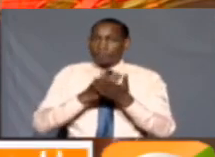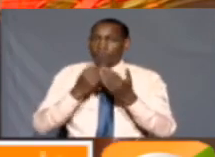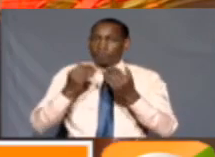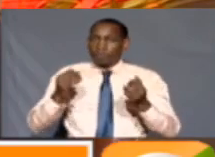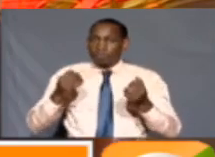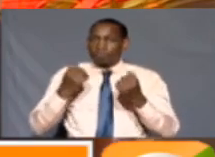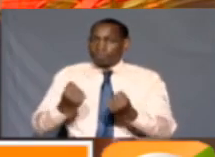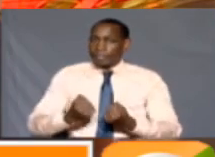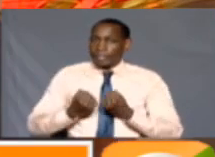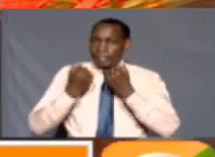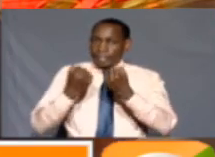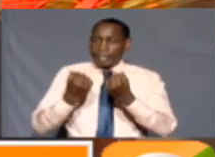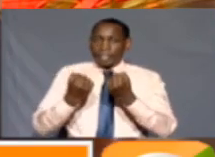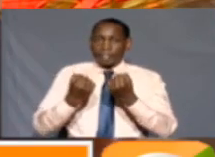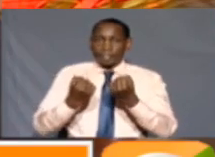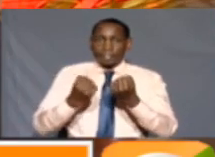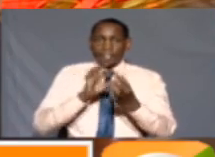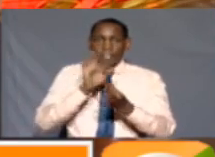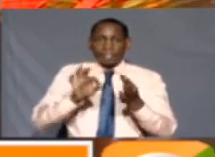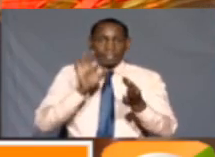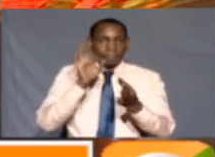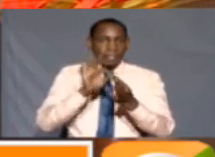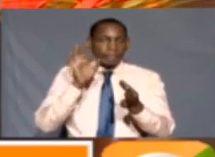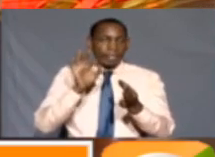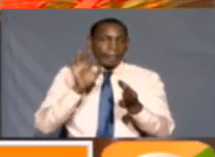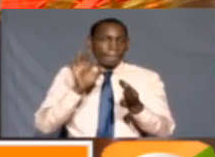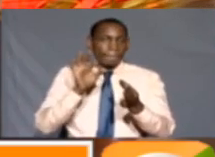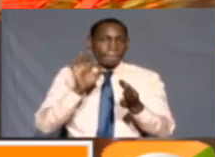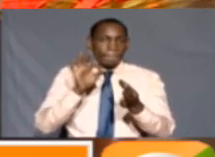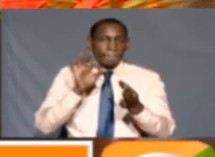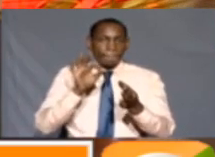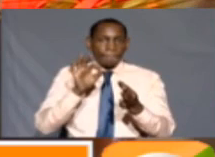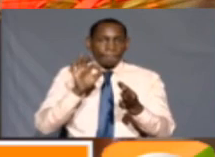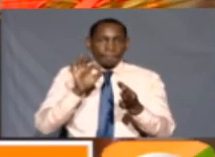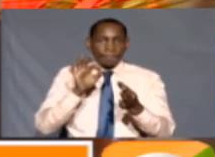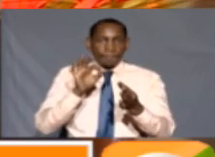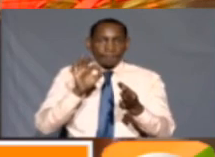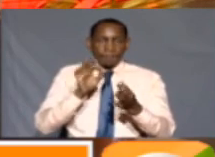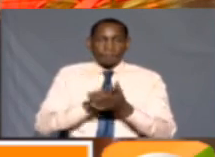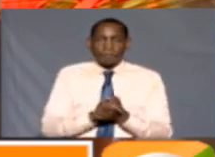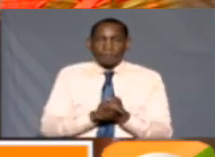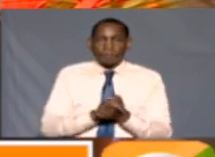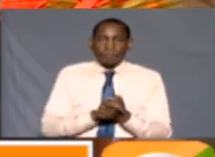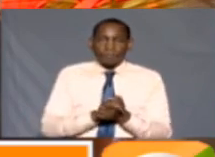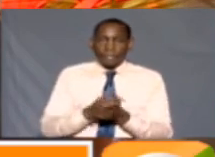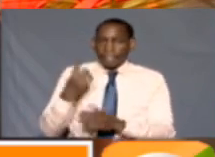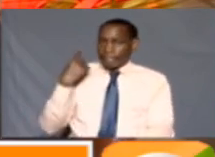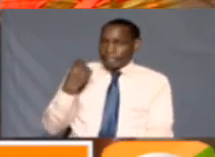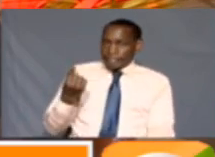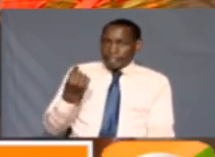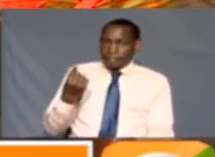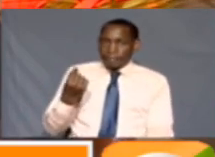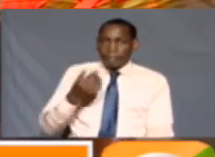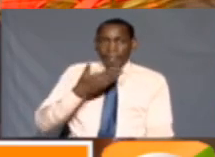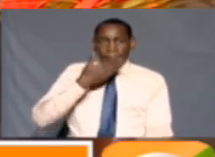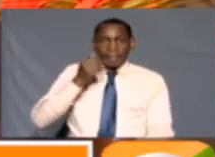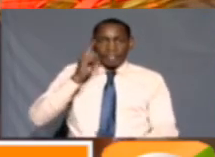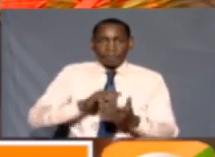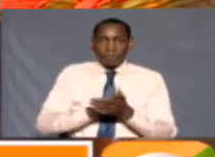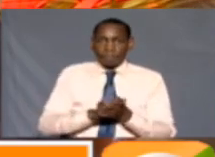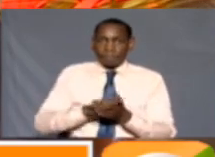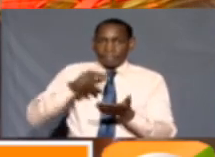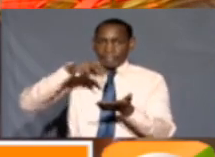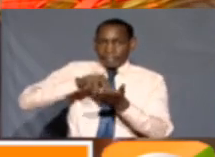And particularly if I look at the quote that was given yesterday, which was, it is better to stand on